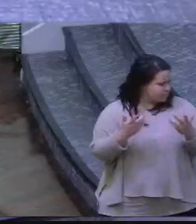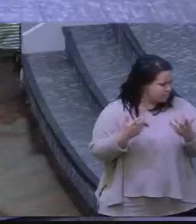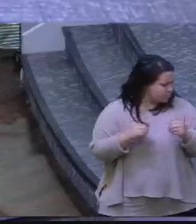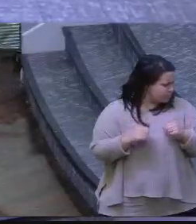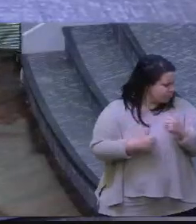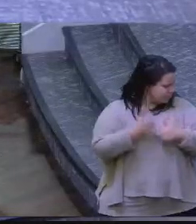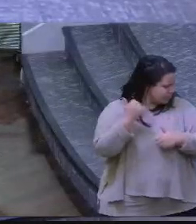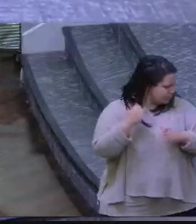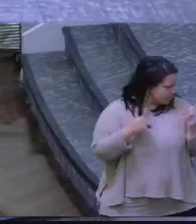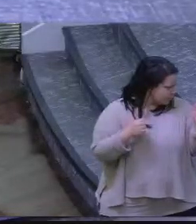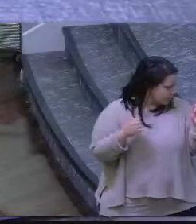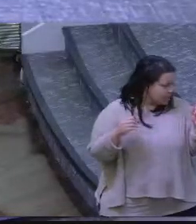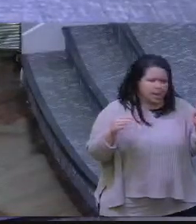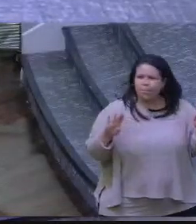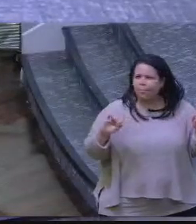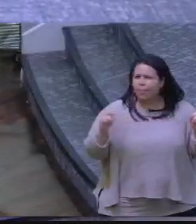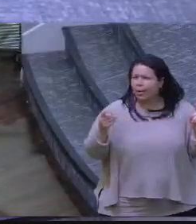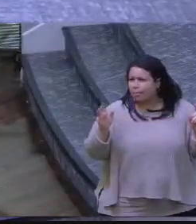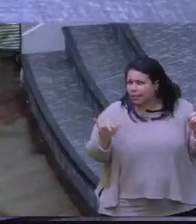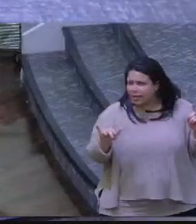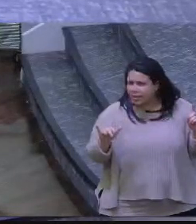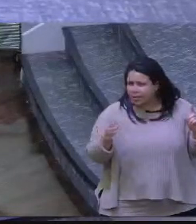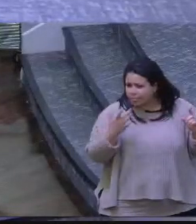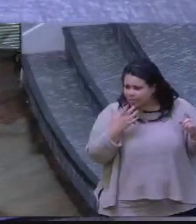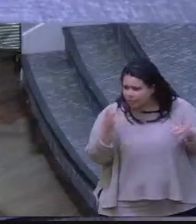Ms. Bagby, did you want to vote, or?